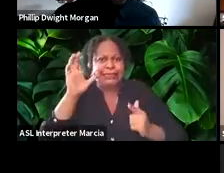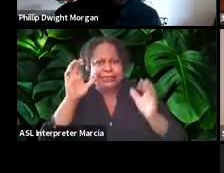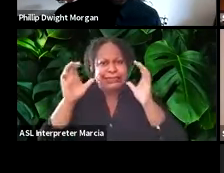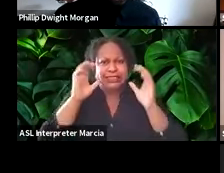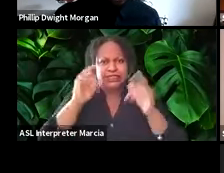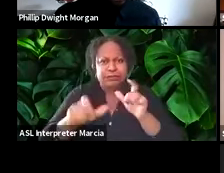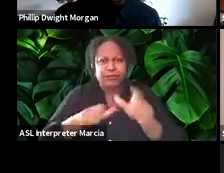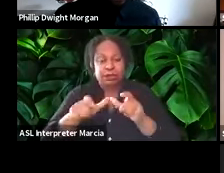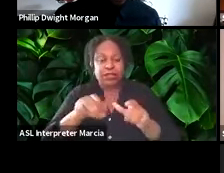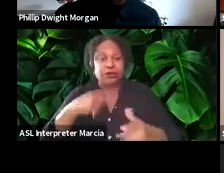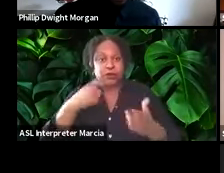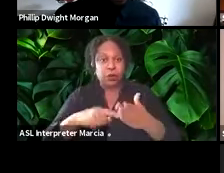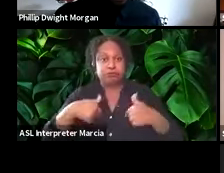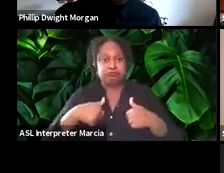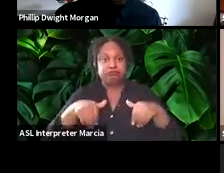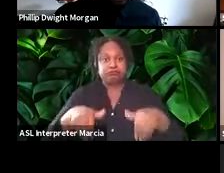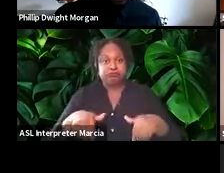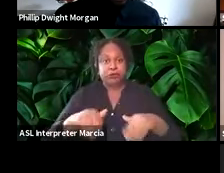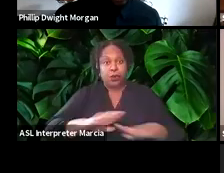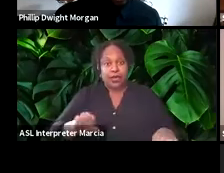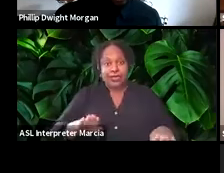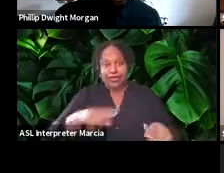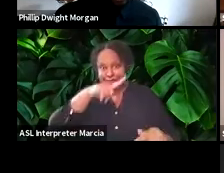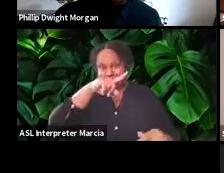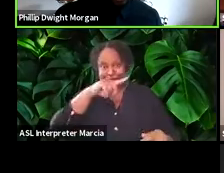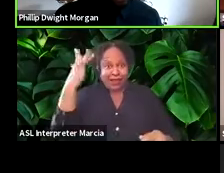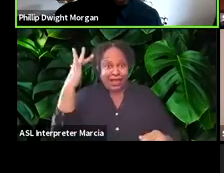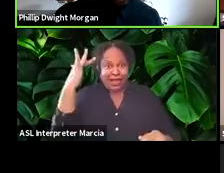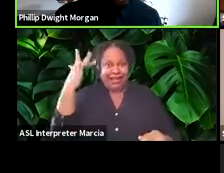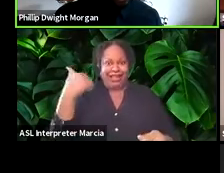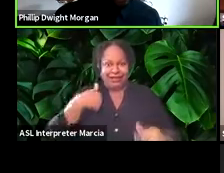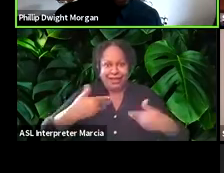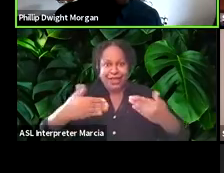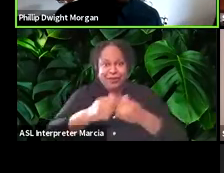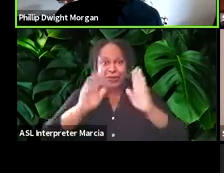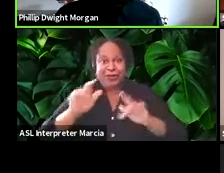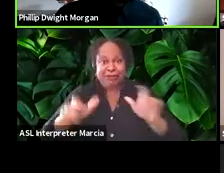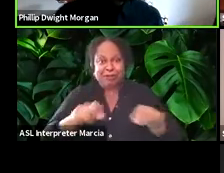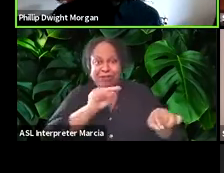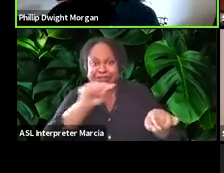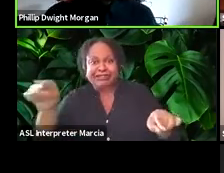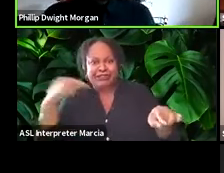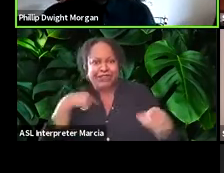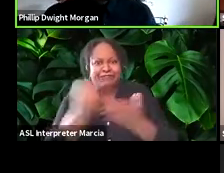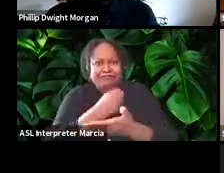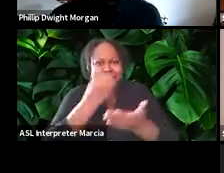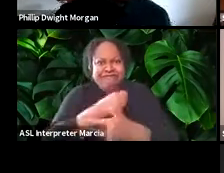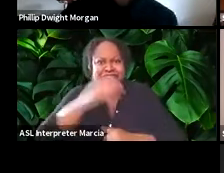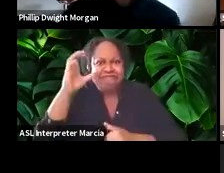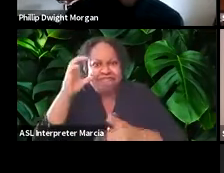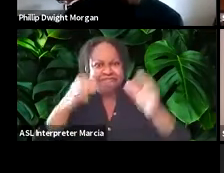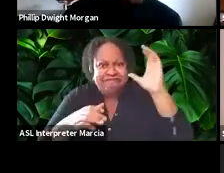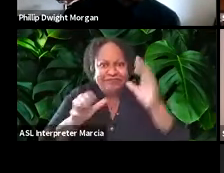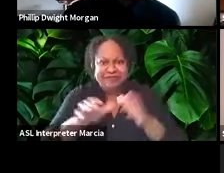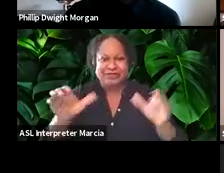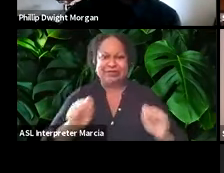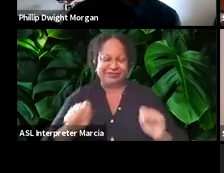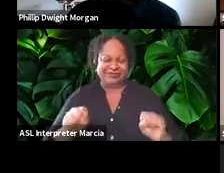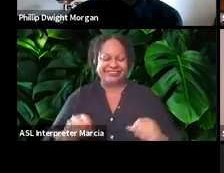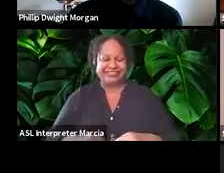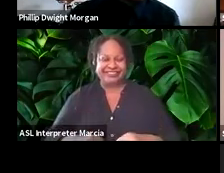you see me quiet at any point in this time, that's because I'm amongst some greats. And so I got to soak this up as much as I got to contribute.